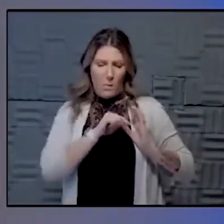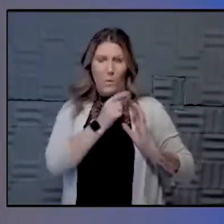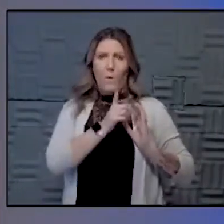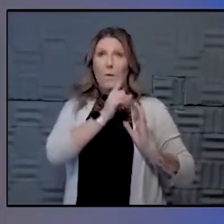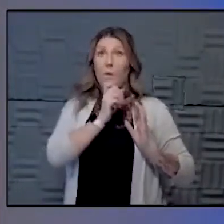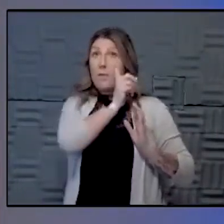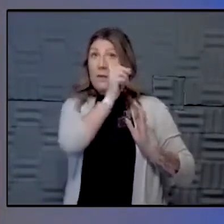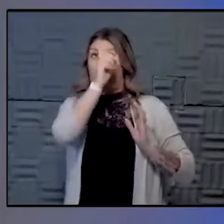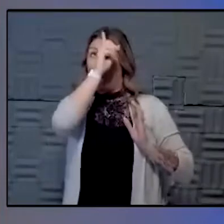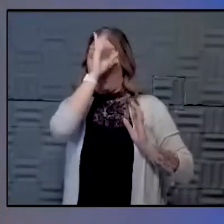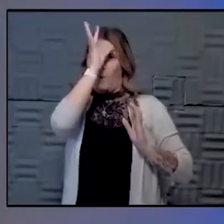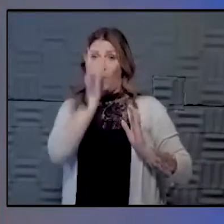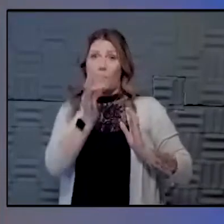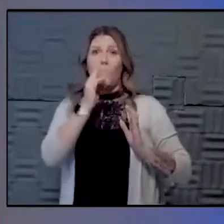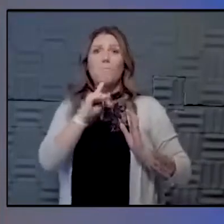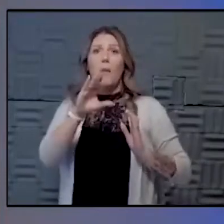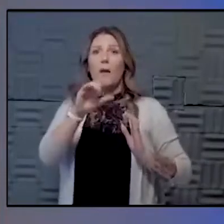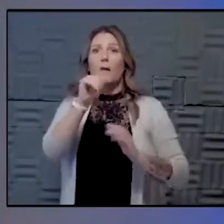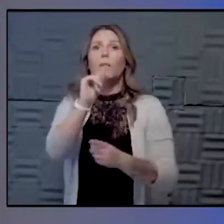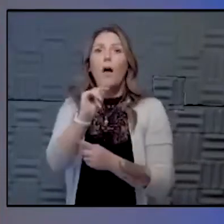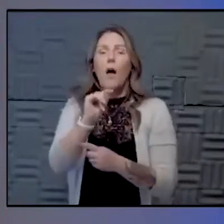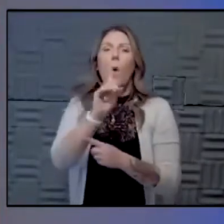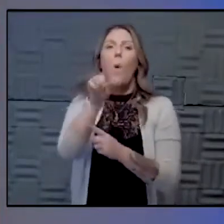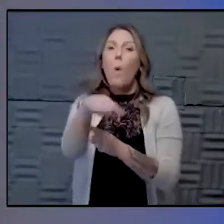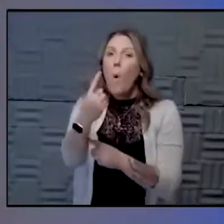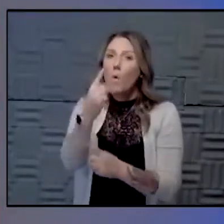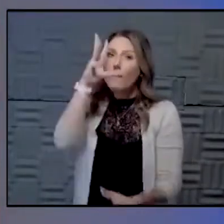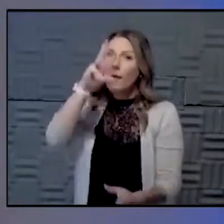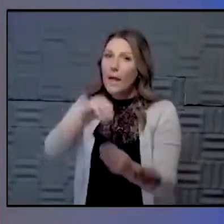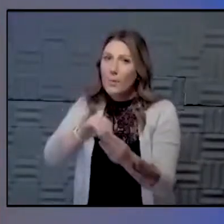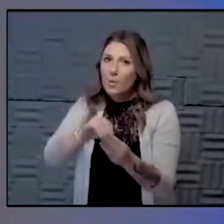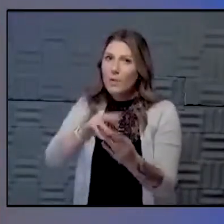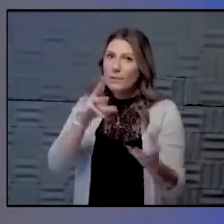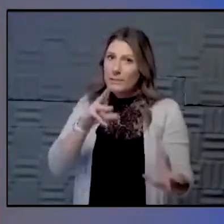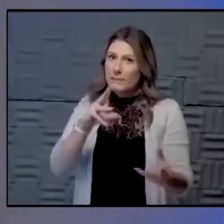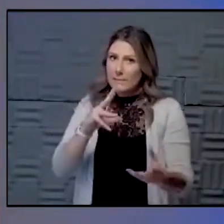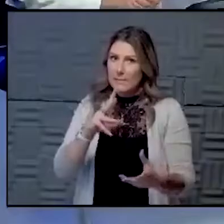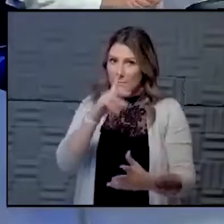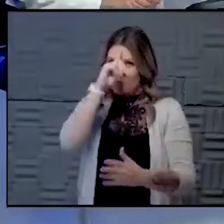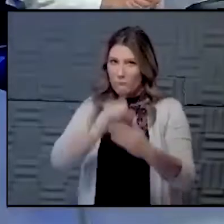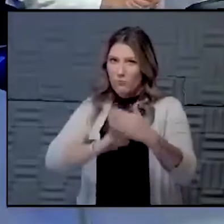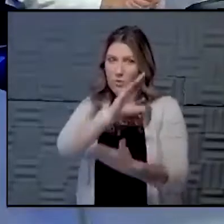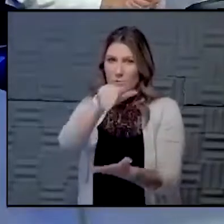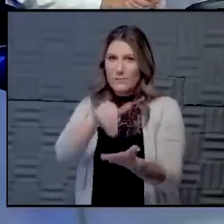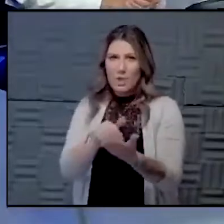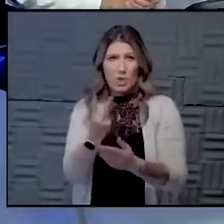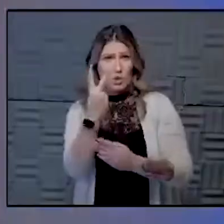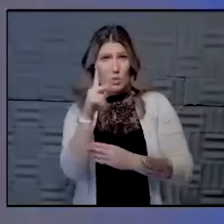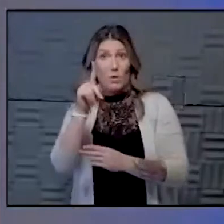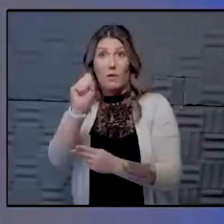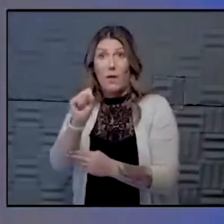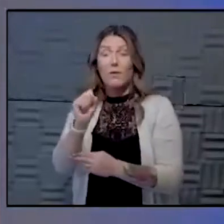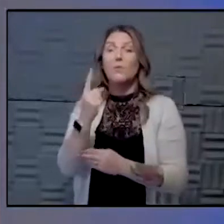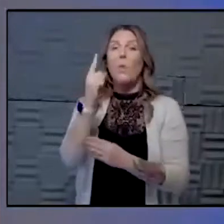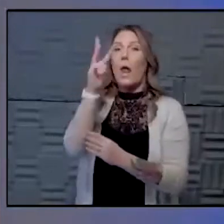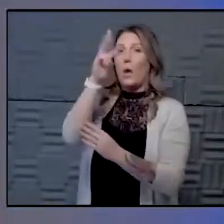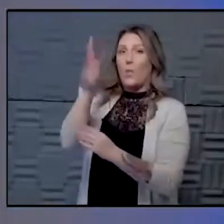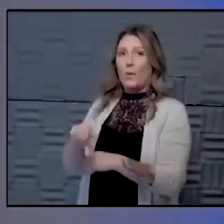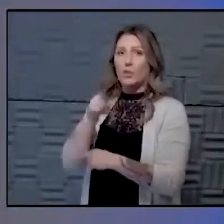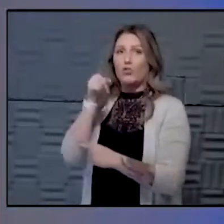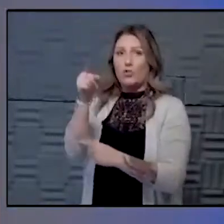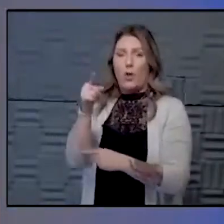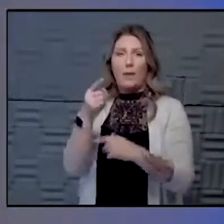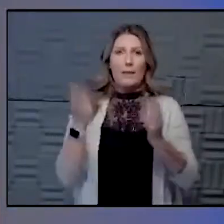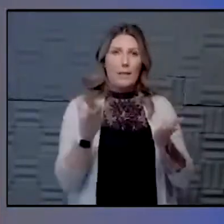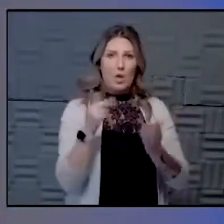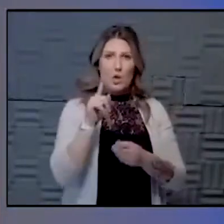not all hospitals can do that, only comprehensive stroke centers. And there's only 2 in Kansas. And where are they? There's one in Wichita, and then there's